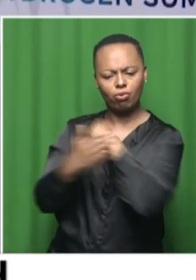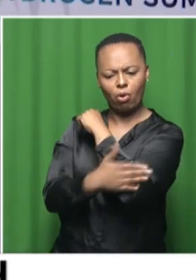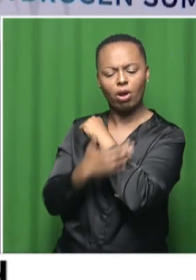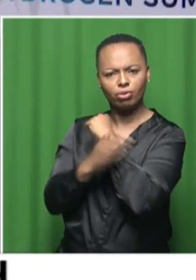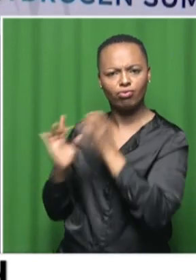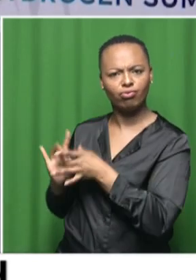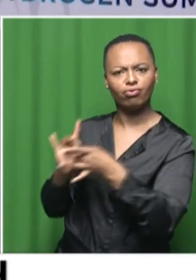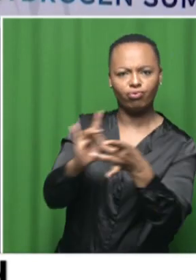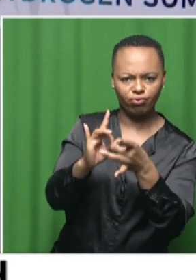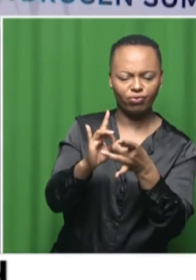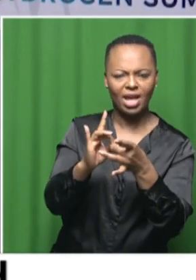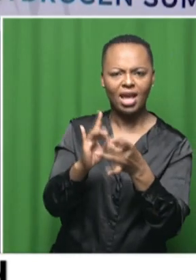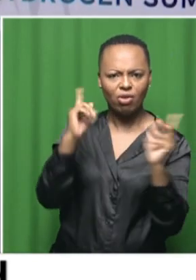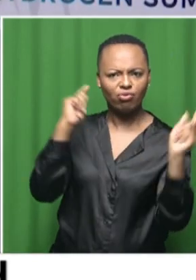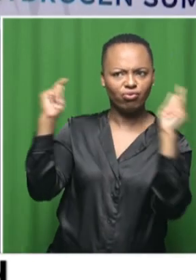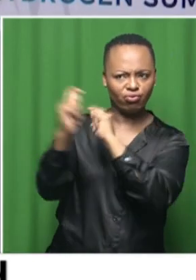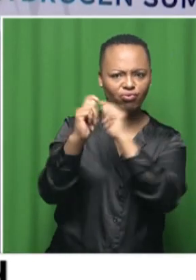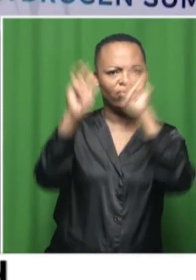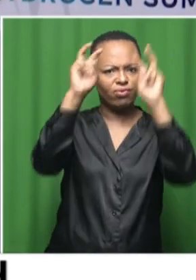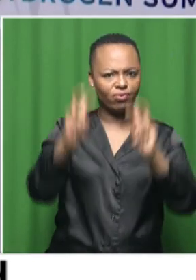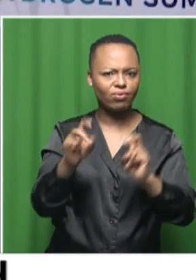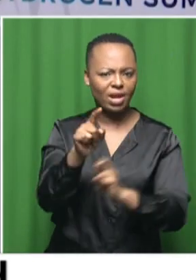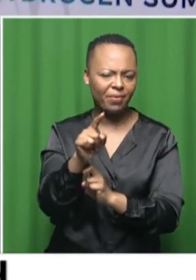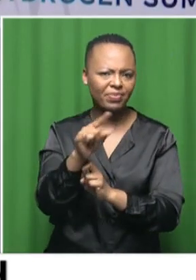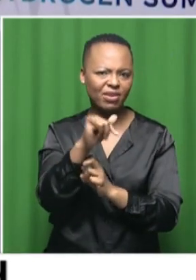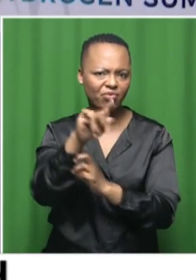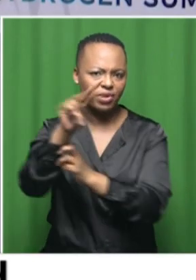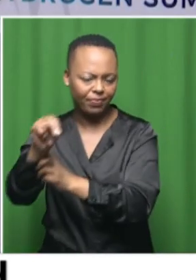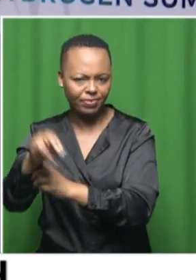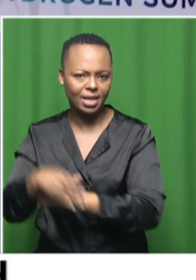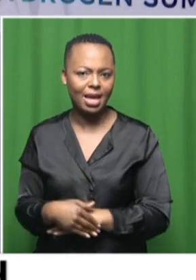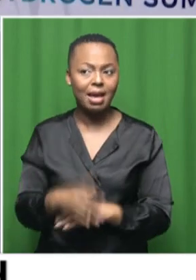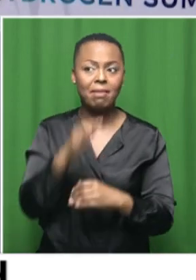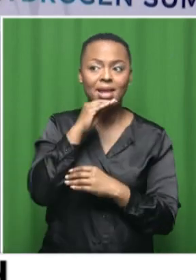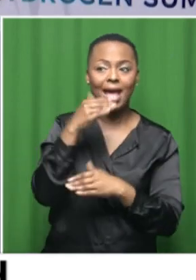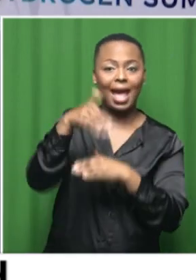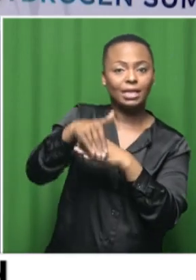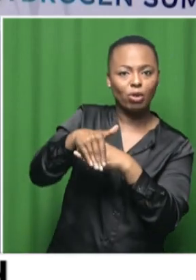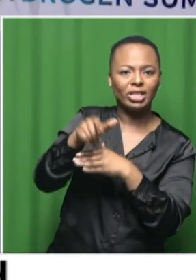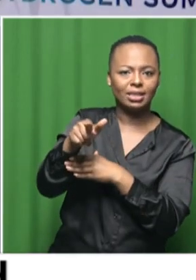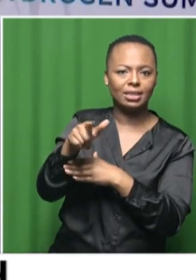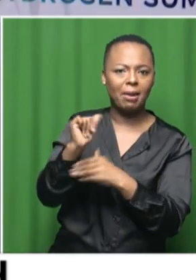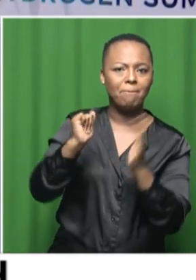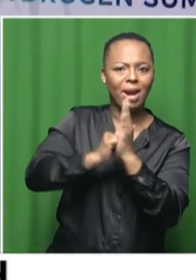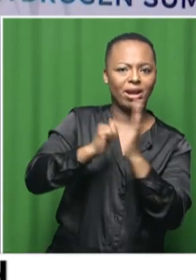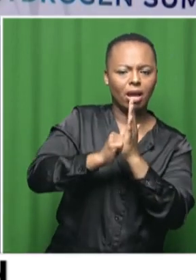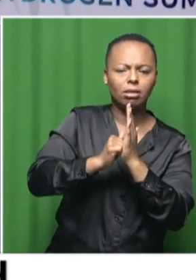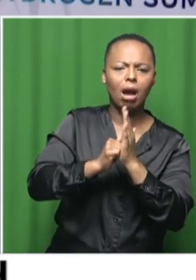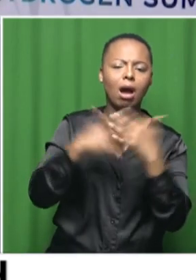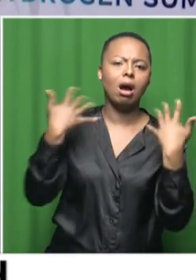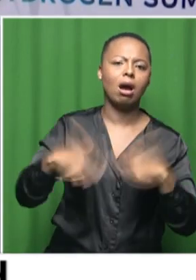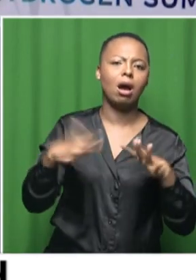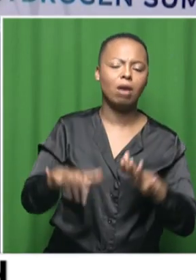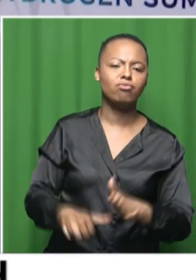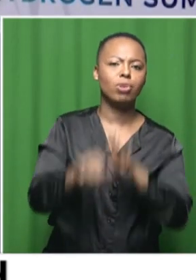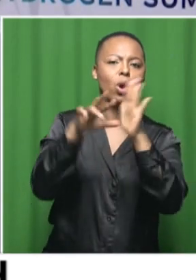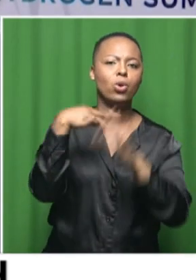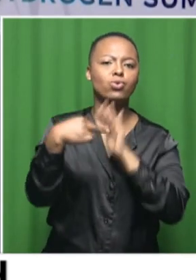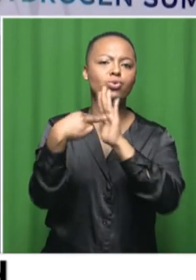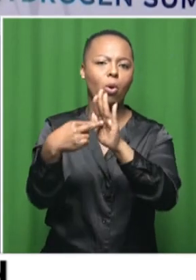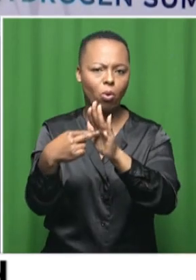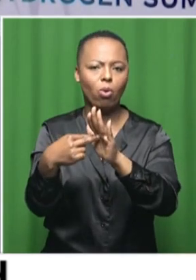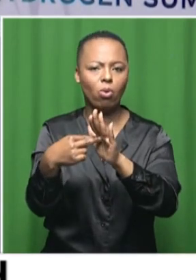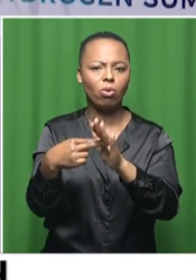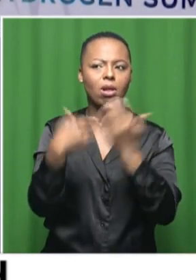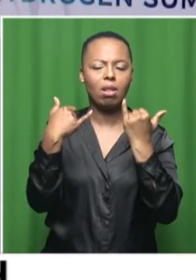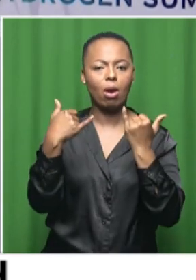green transition. So we see the export market going to play a significant role, and once the cost curve comes down as a